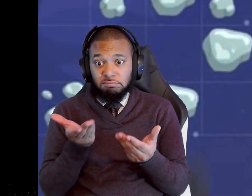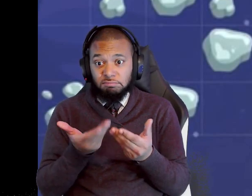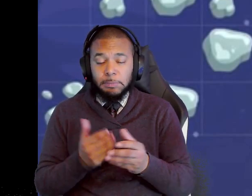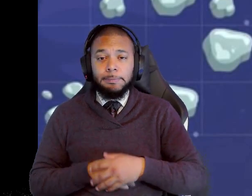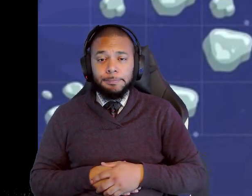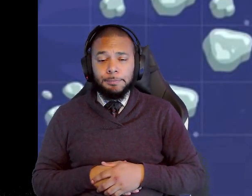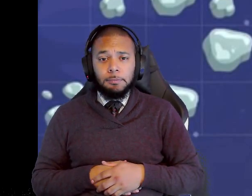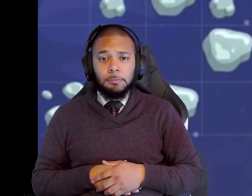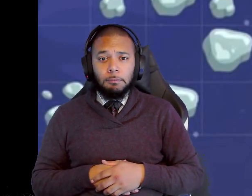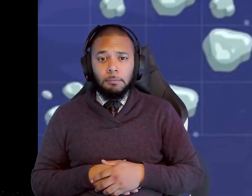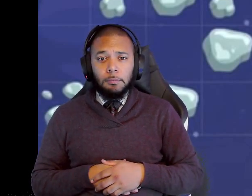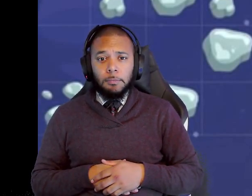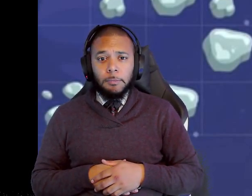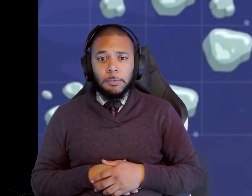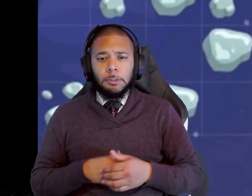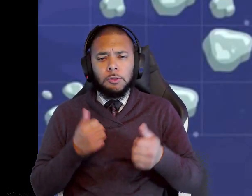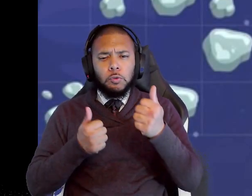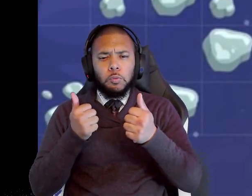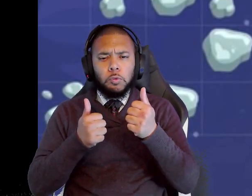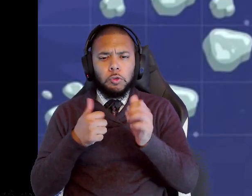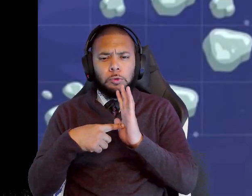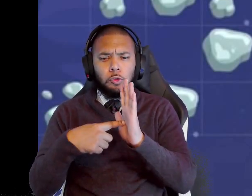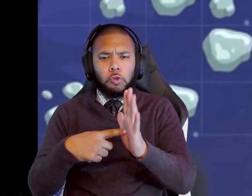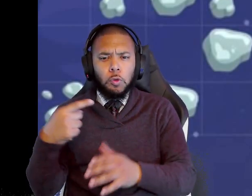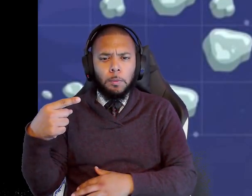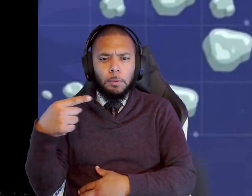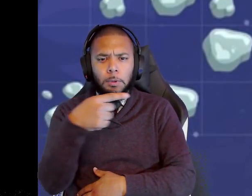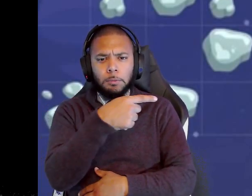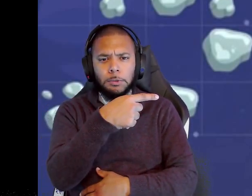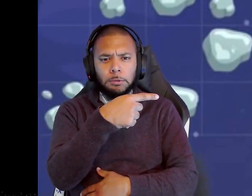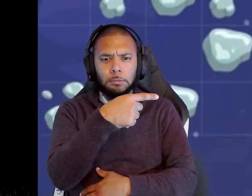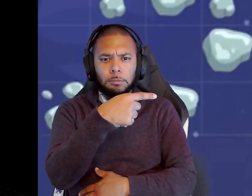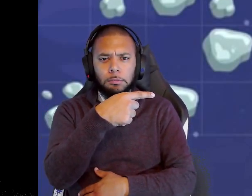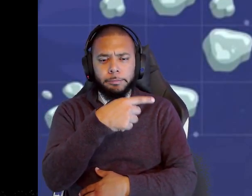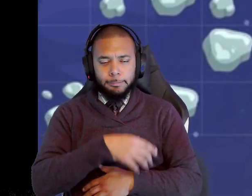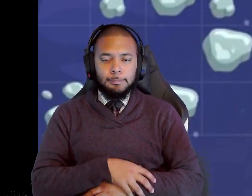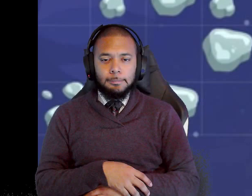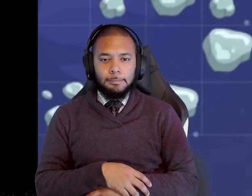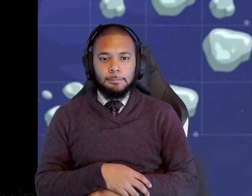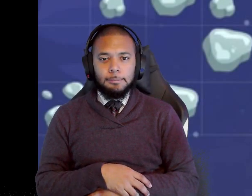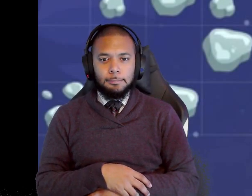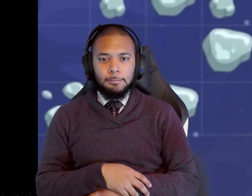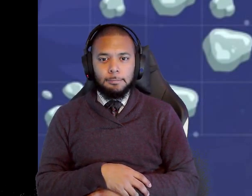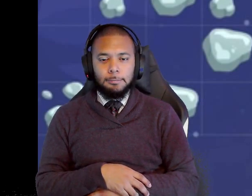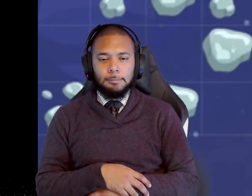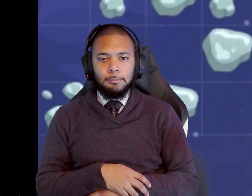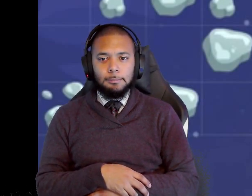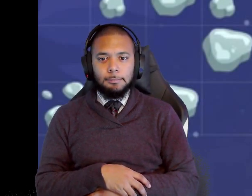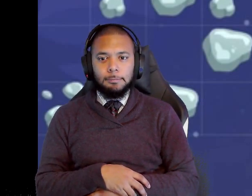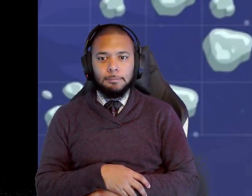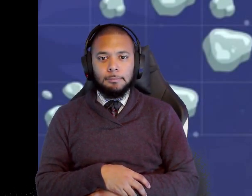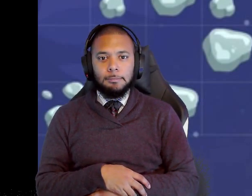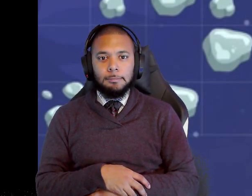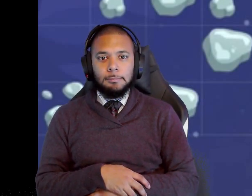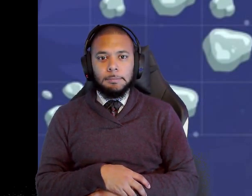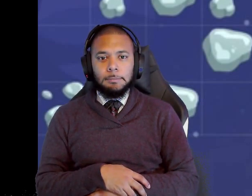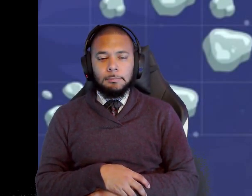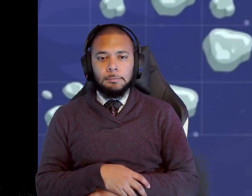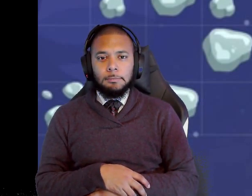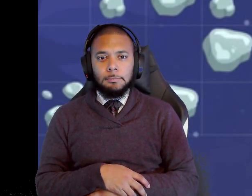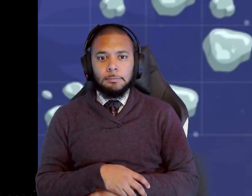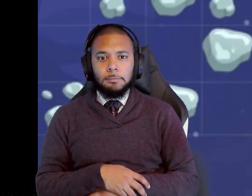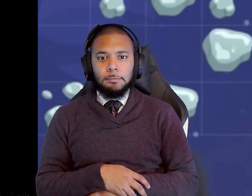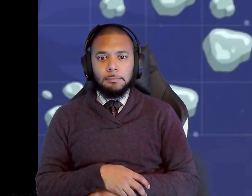an arrow that's pointing the same direction looks like this one right here I snap it into place but now